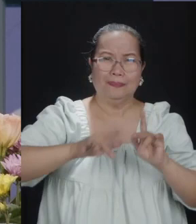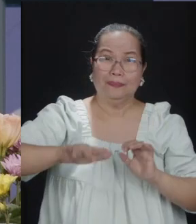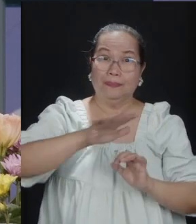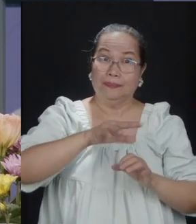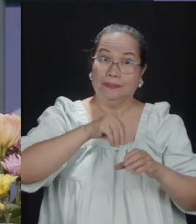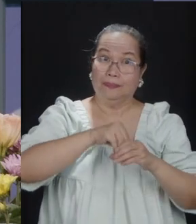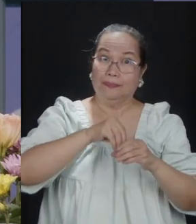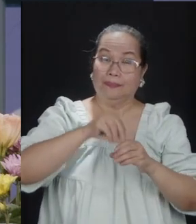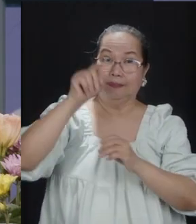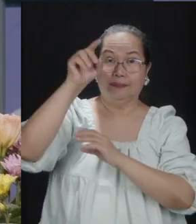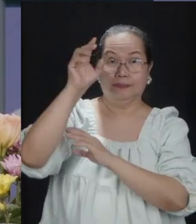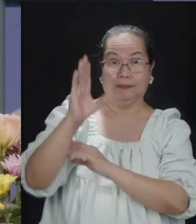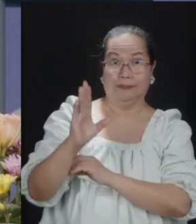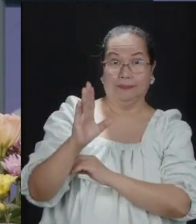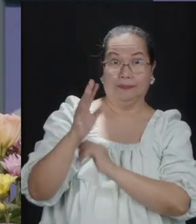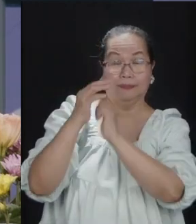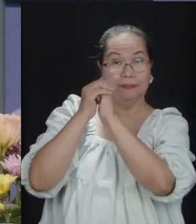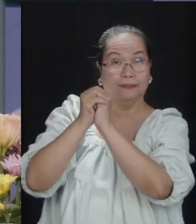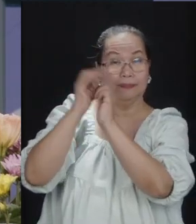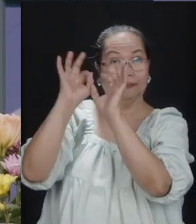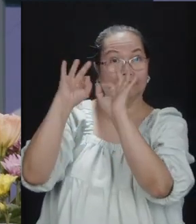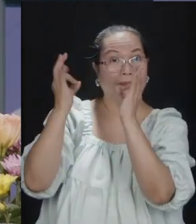in a God-worshipping family,